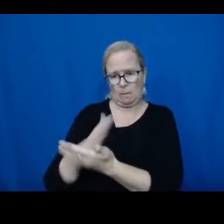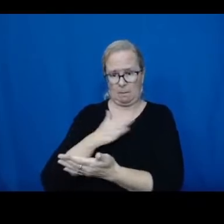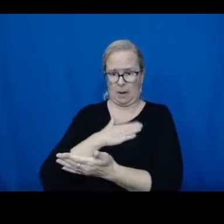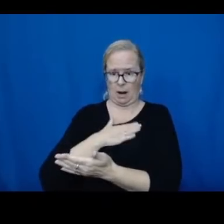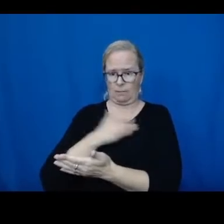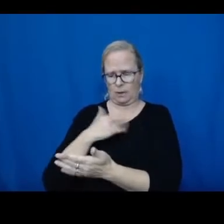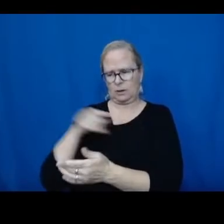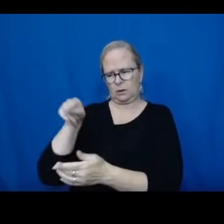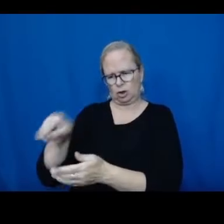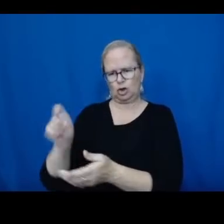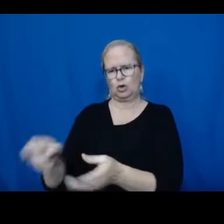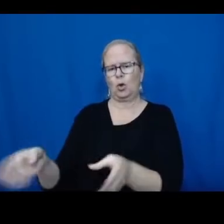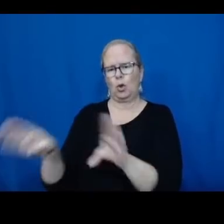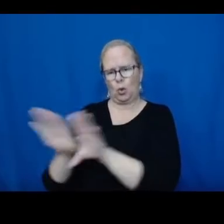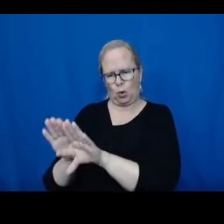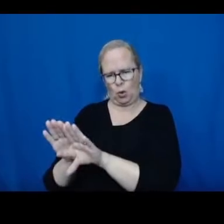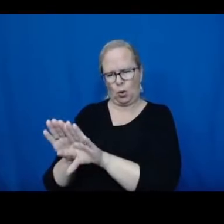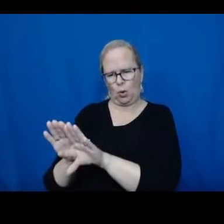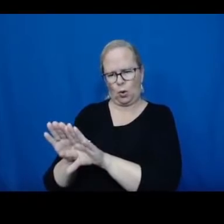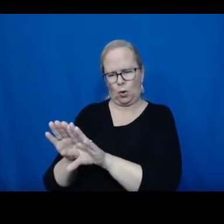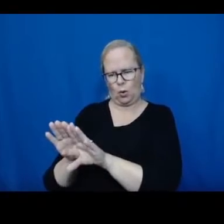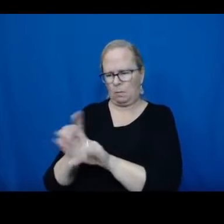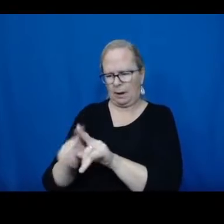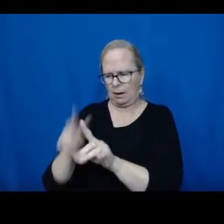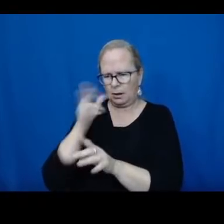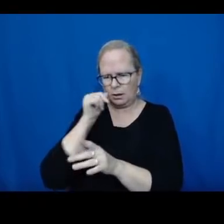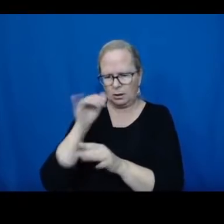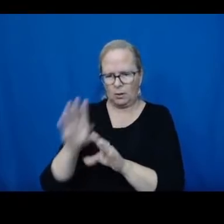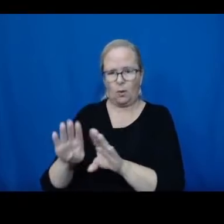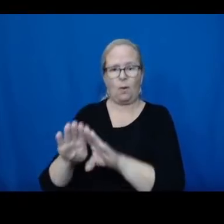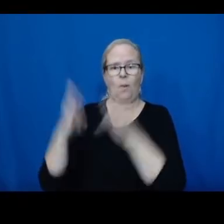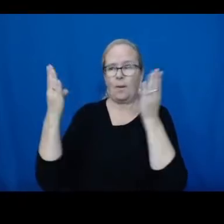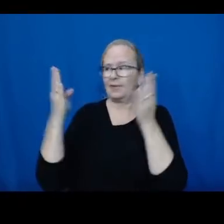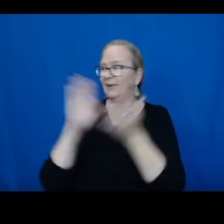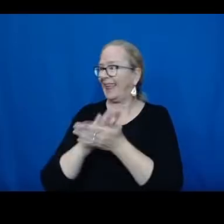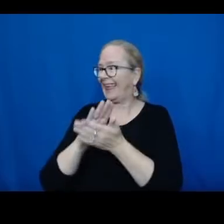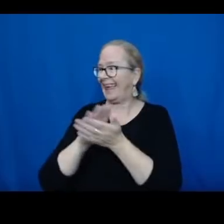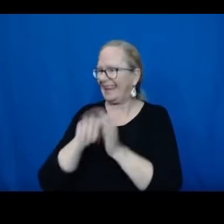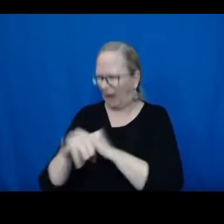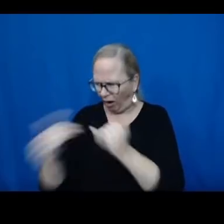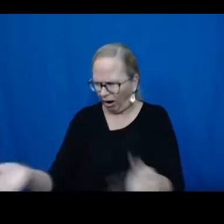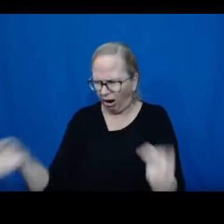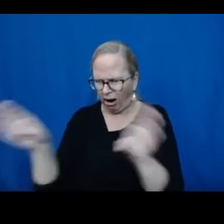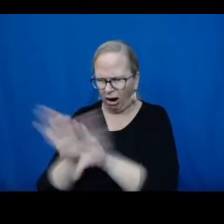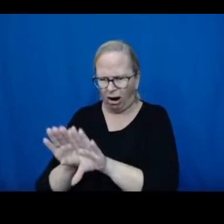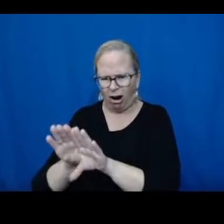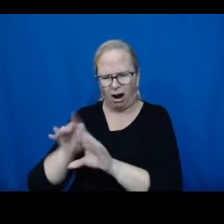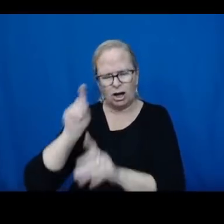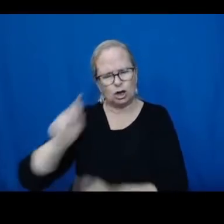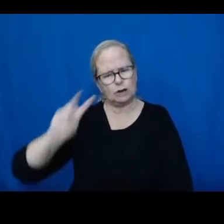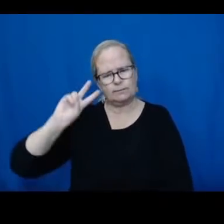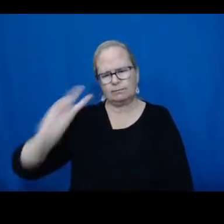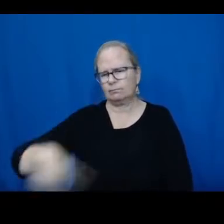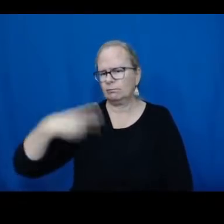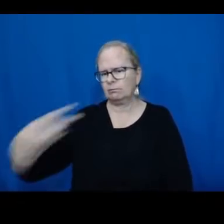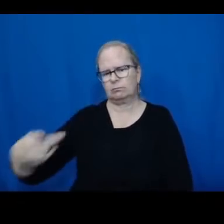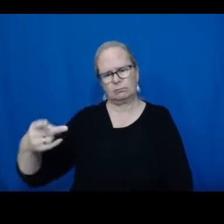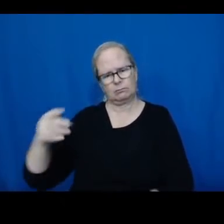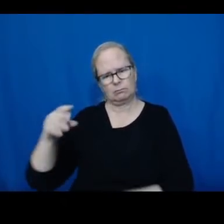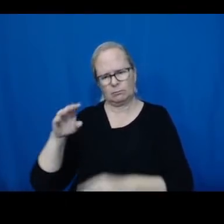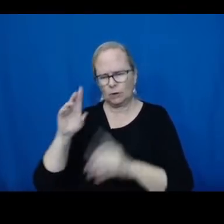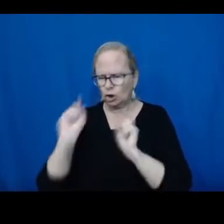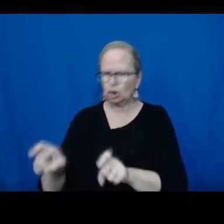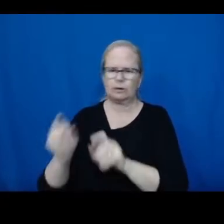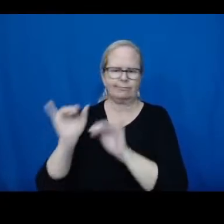quite dramatically. And strong financial support for everybody because with financial support and